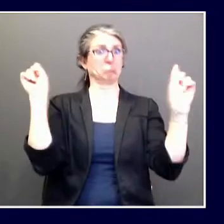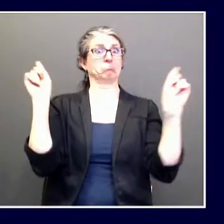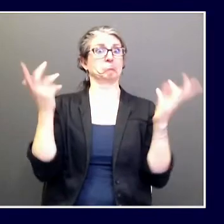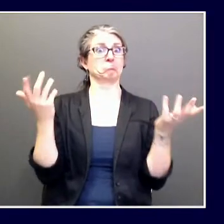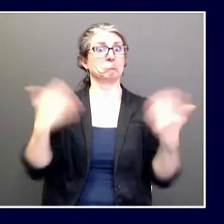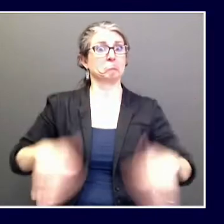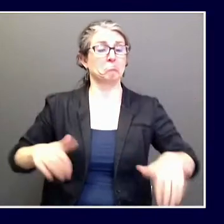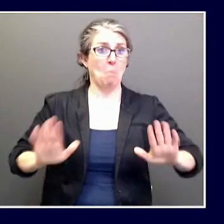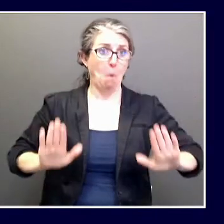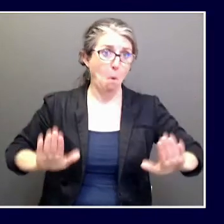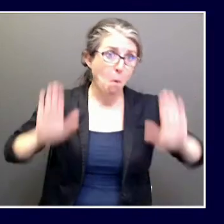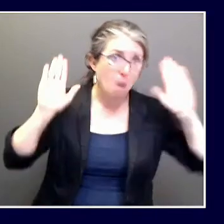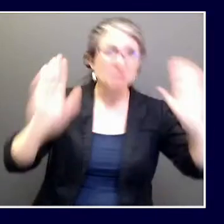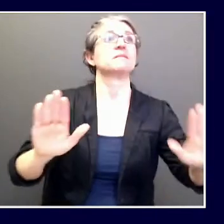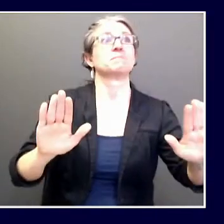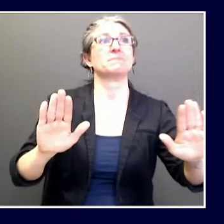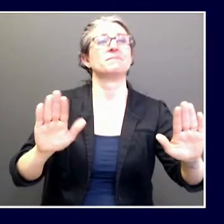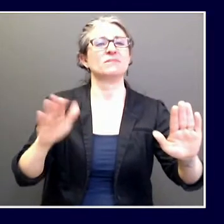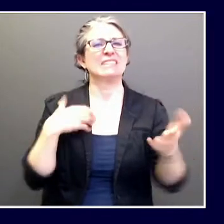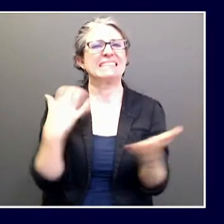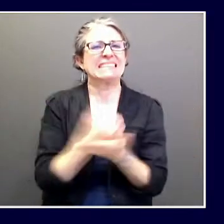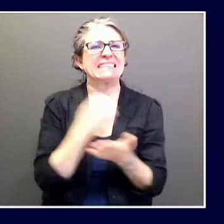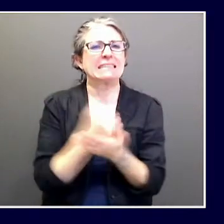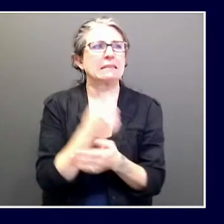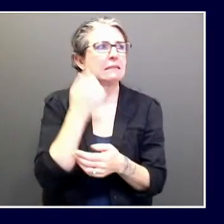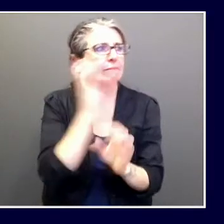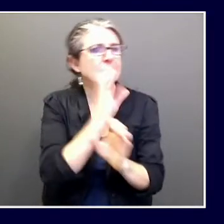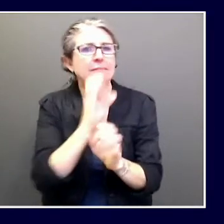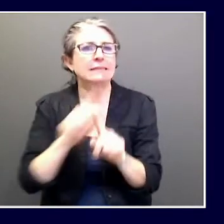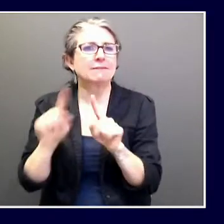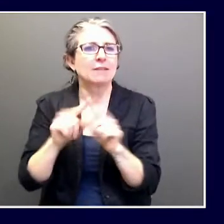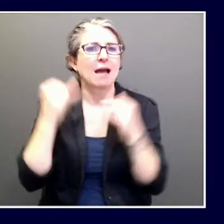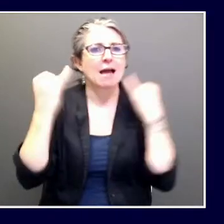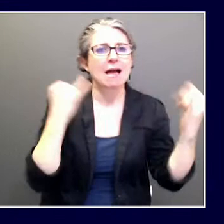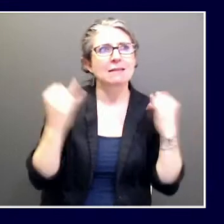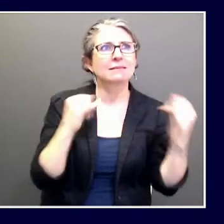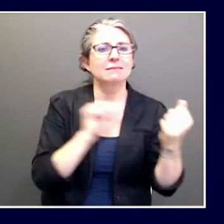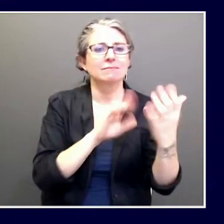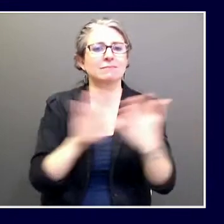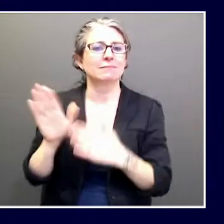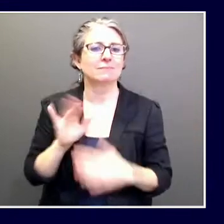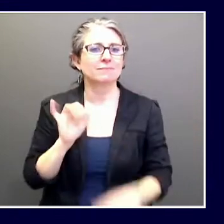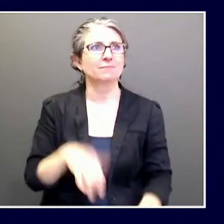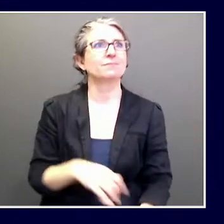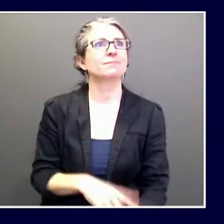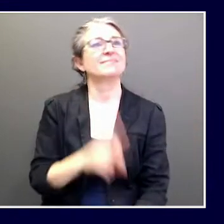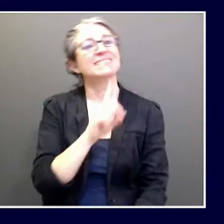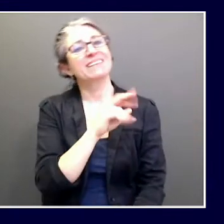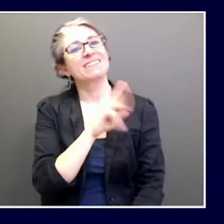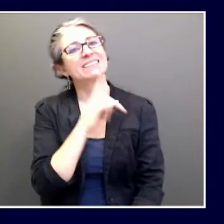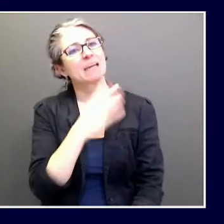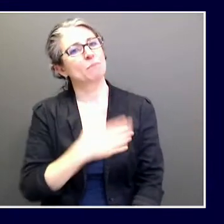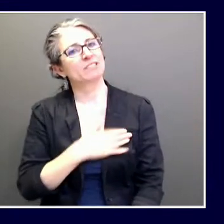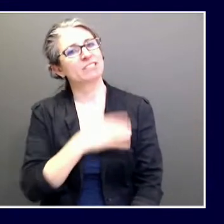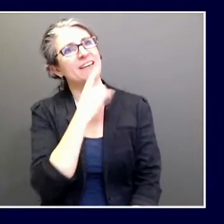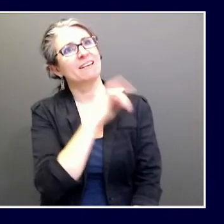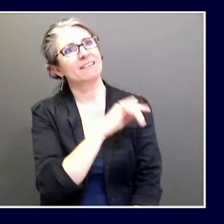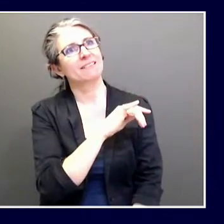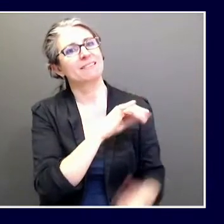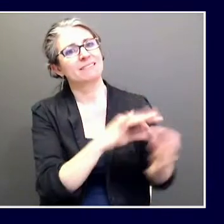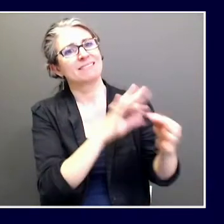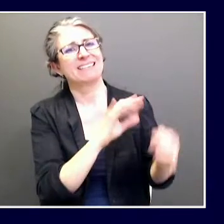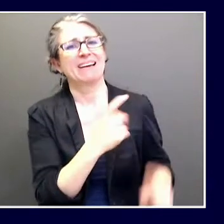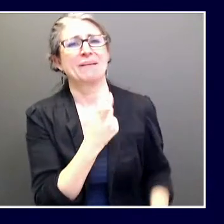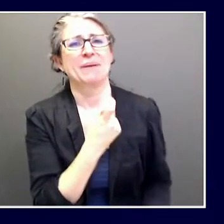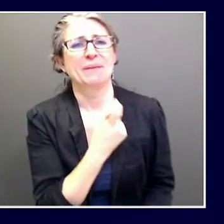opportunities like that to meet people where they are. Great. I appreciate you answering that. I'm going to ask my second question really quick. I did an analysis of long-term